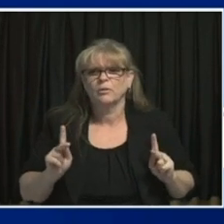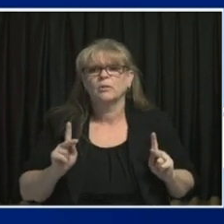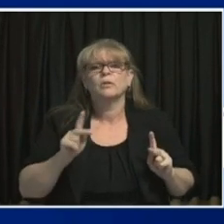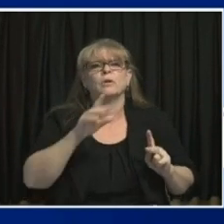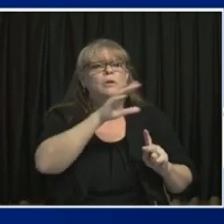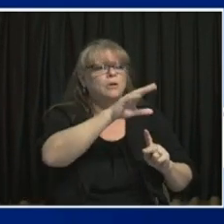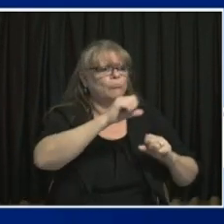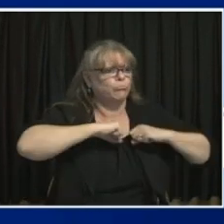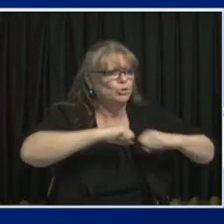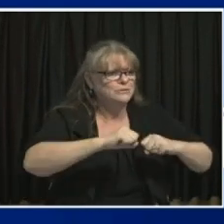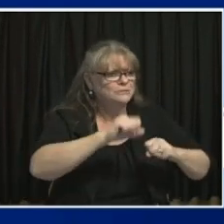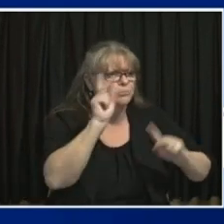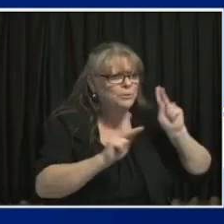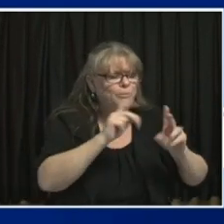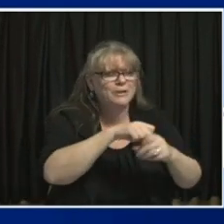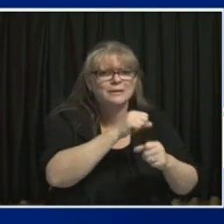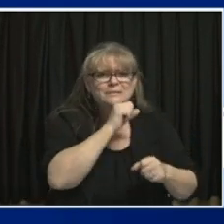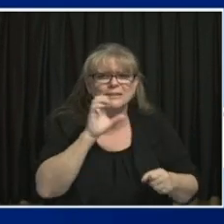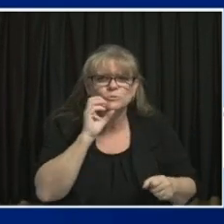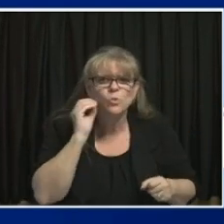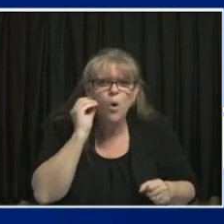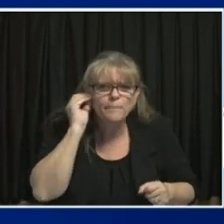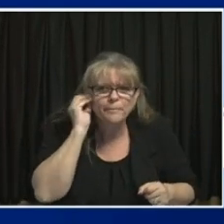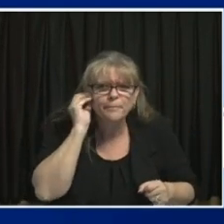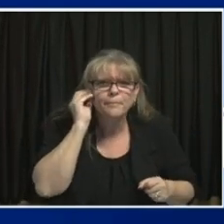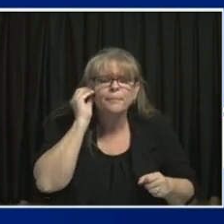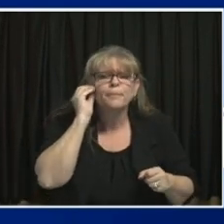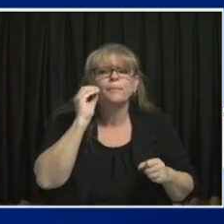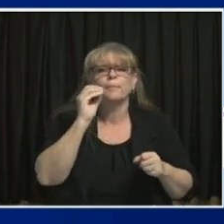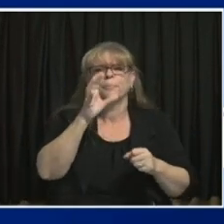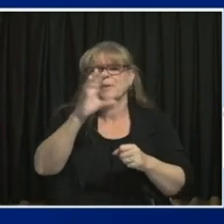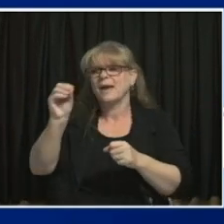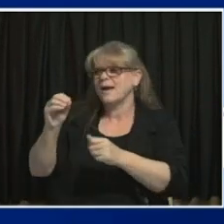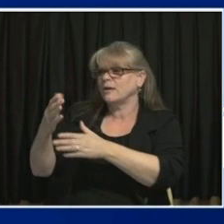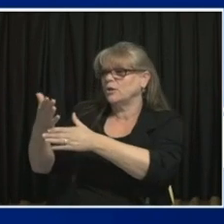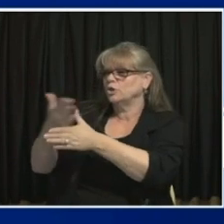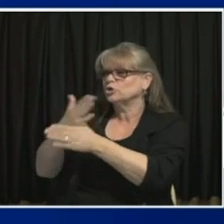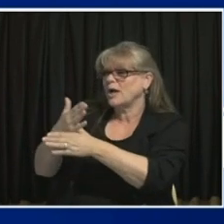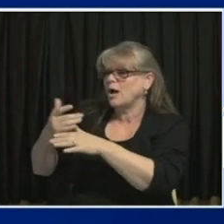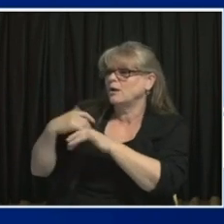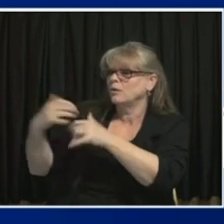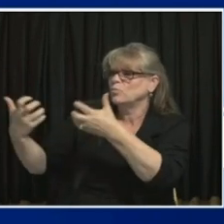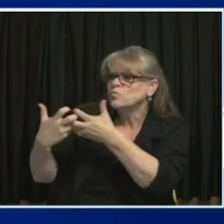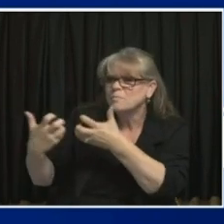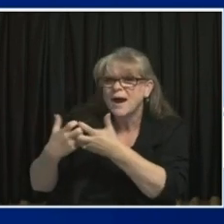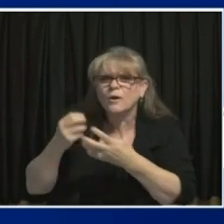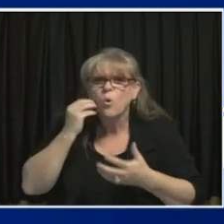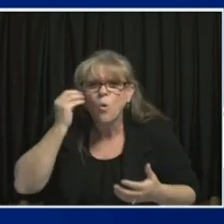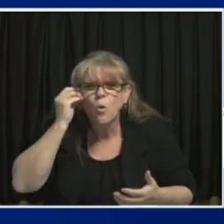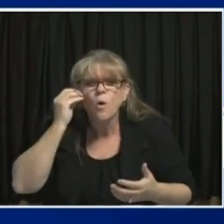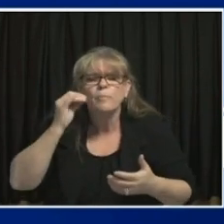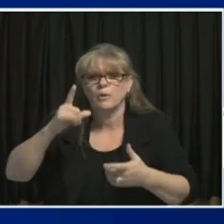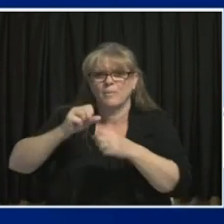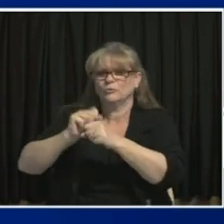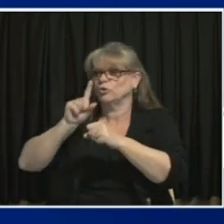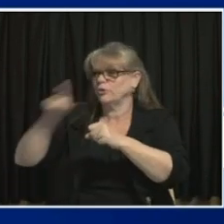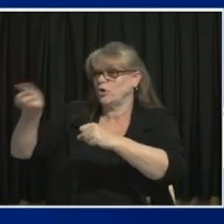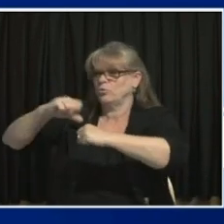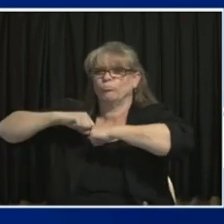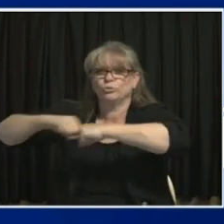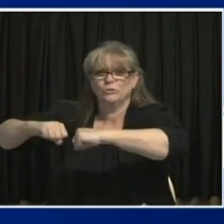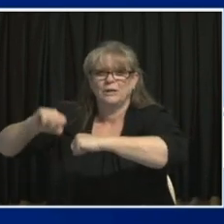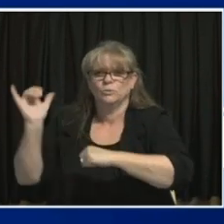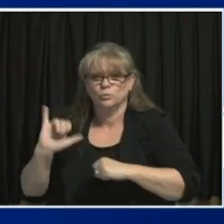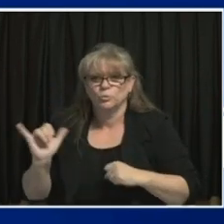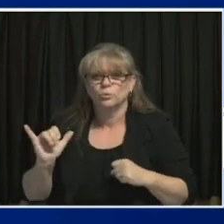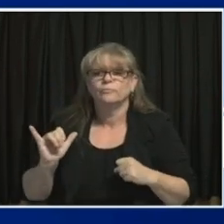together, nursing homes, senior care facilities. Of course, the paramount question, does our healthcare system have the capacity